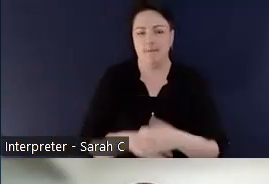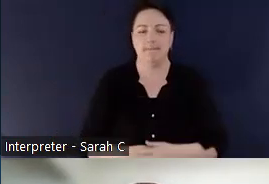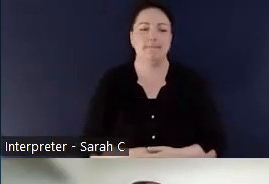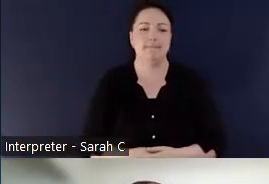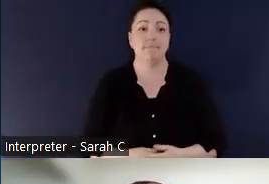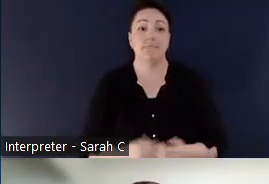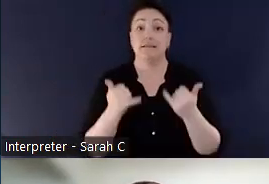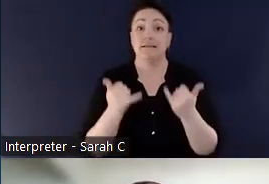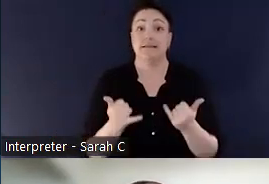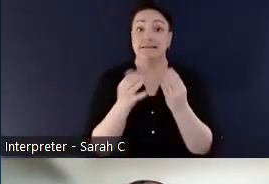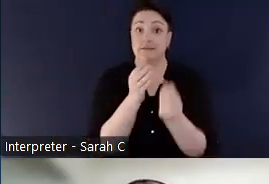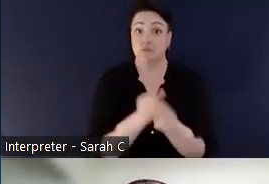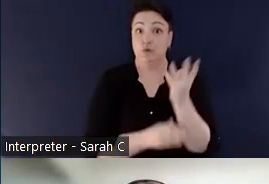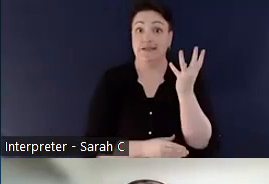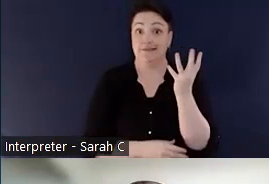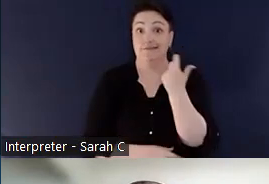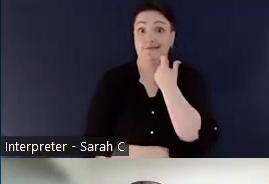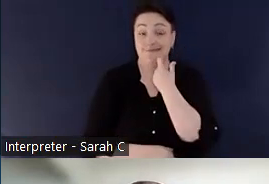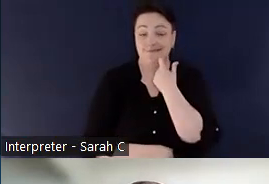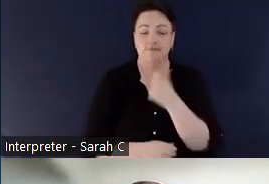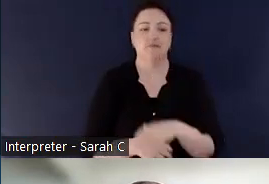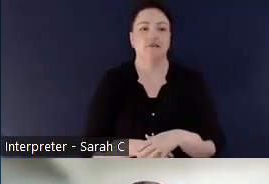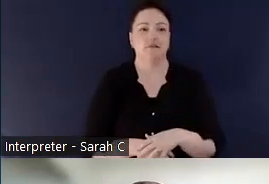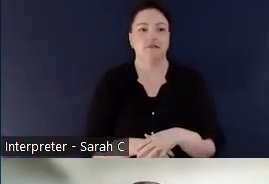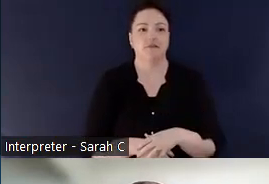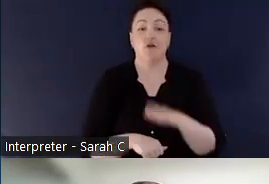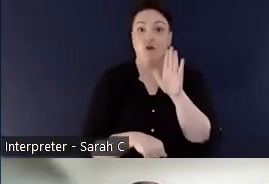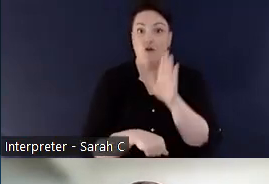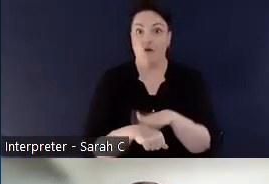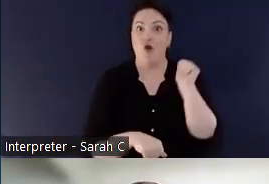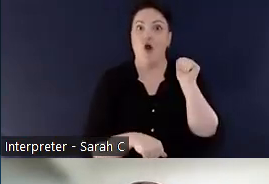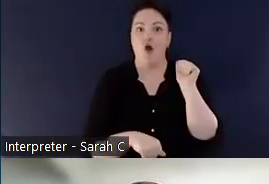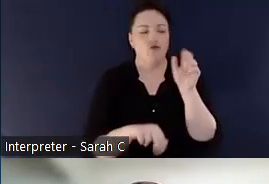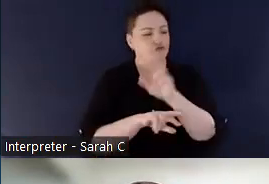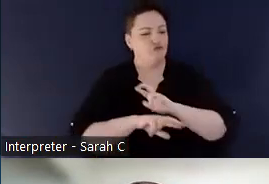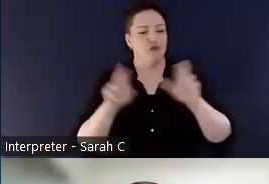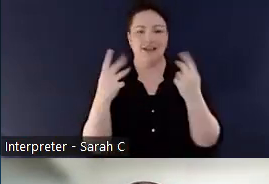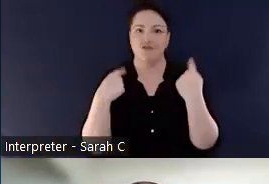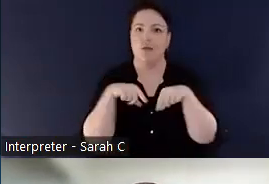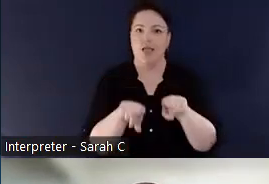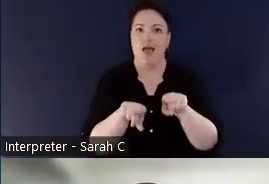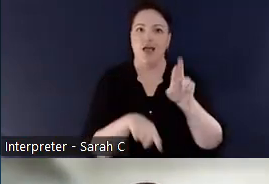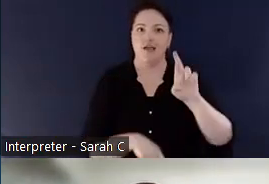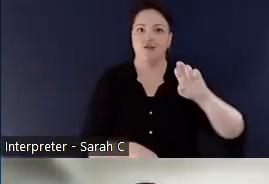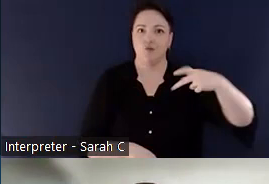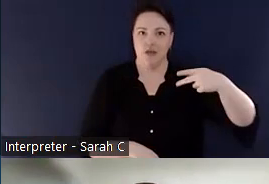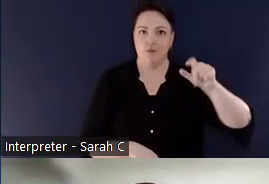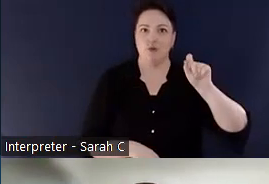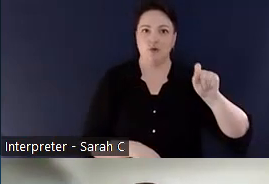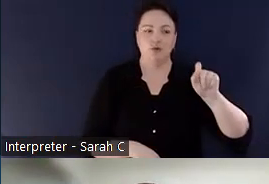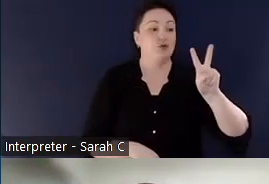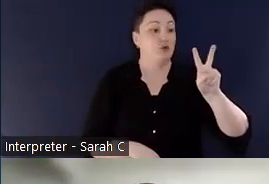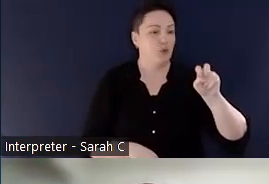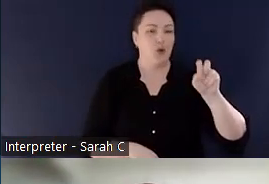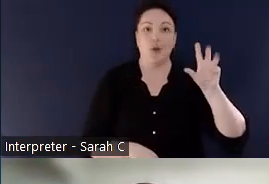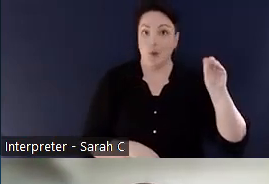we relaunched our call really to align with the REAP 2.0 guidelines.